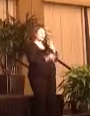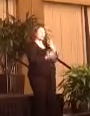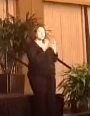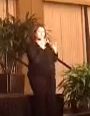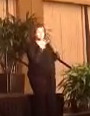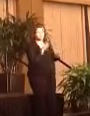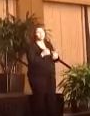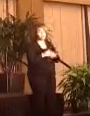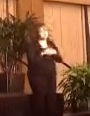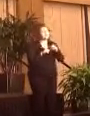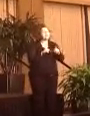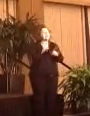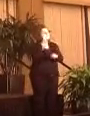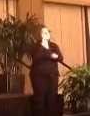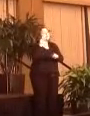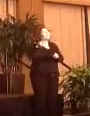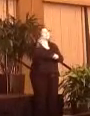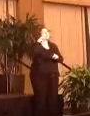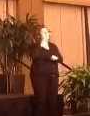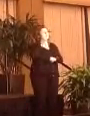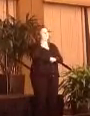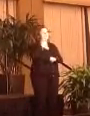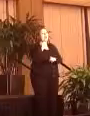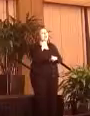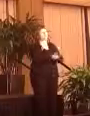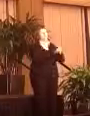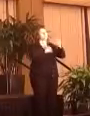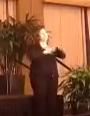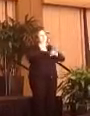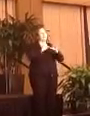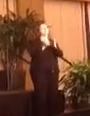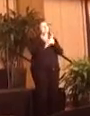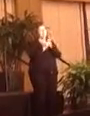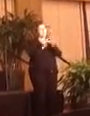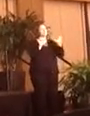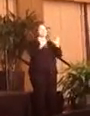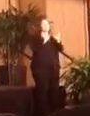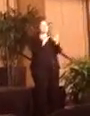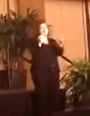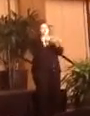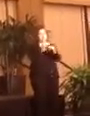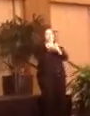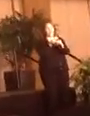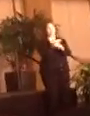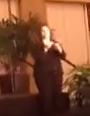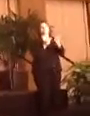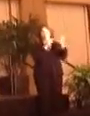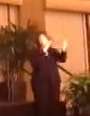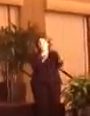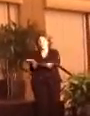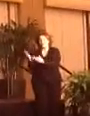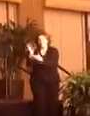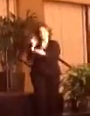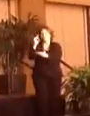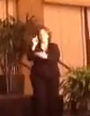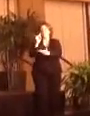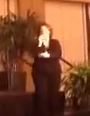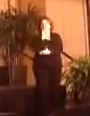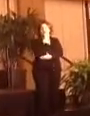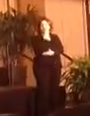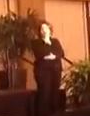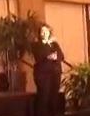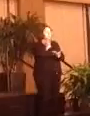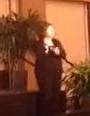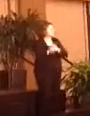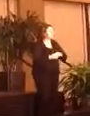importantly, the vice president of Out in the Science, Technology, Engineering, and Mathematics. So without further ado, let us bring Brandon Davis to the stage.